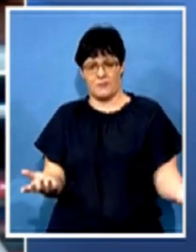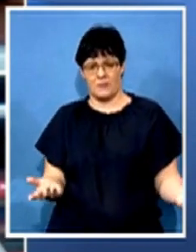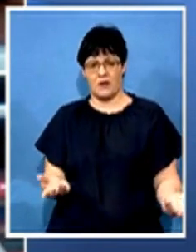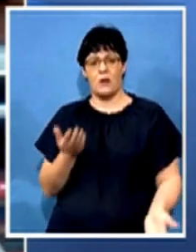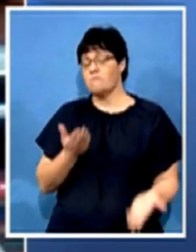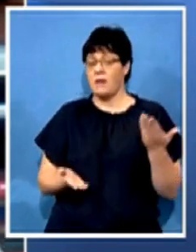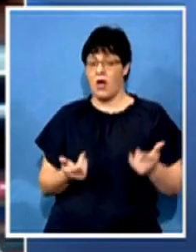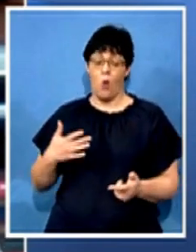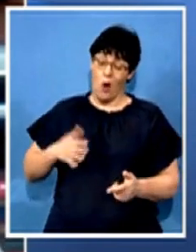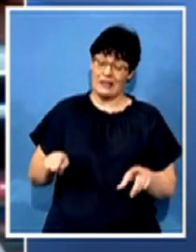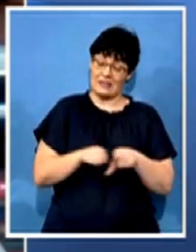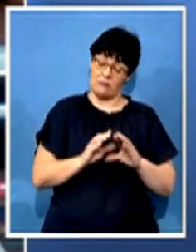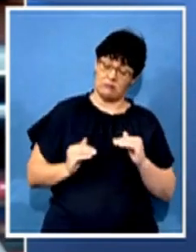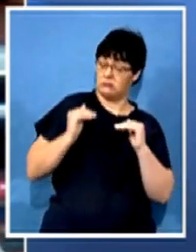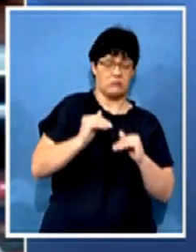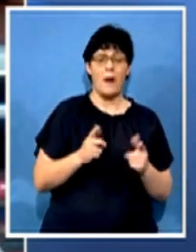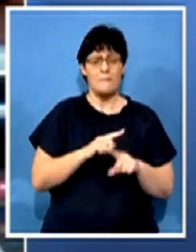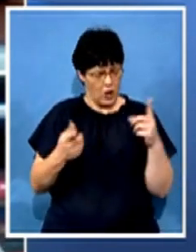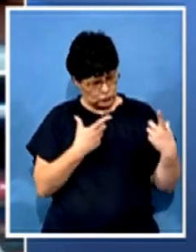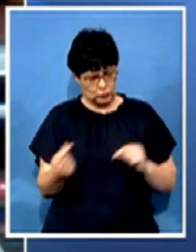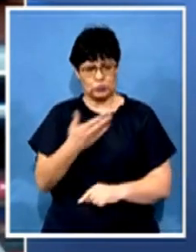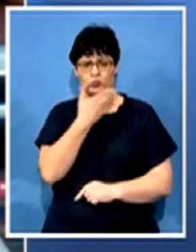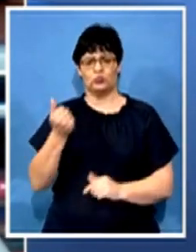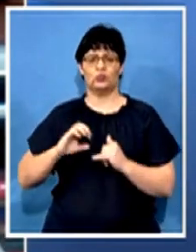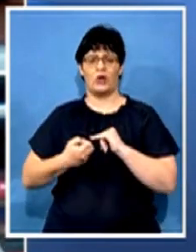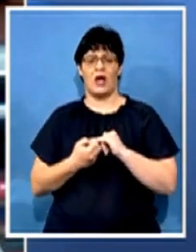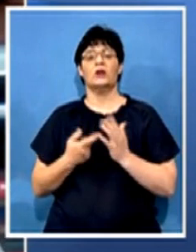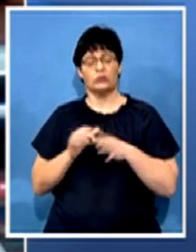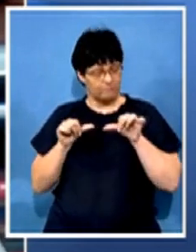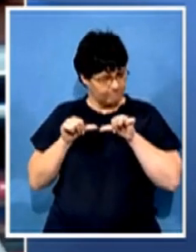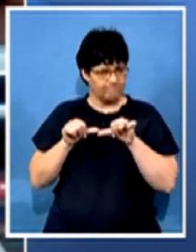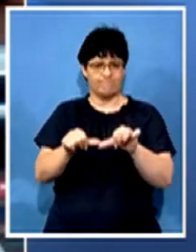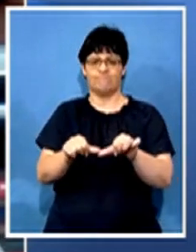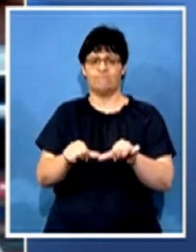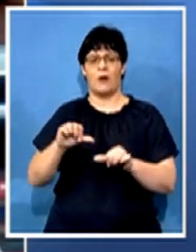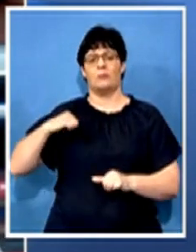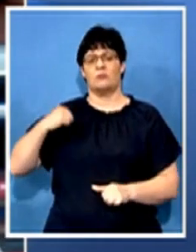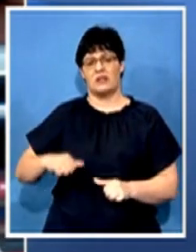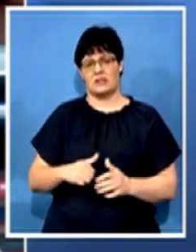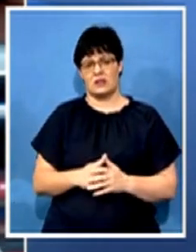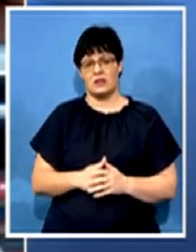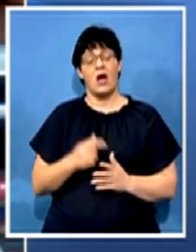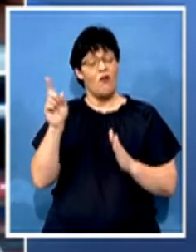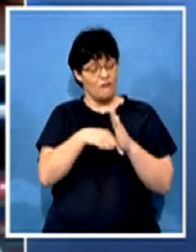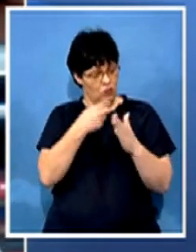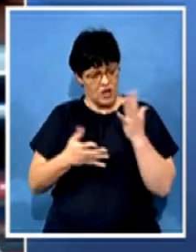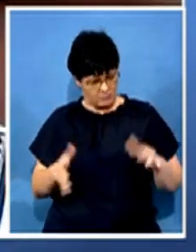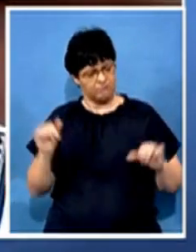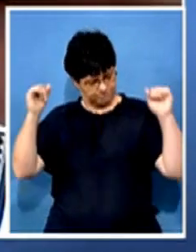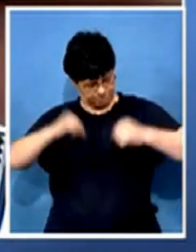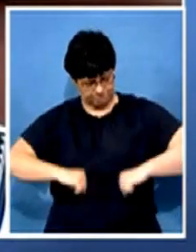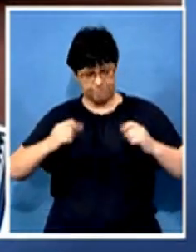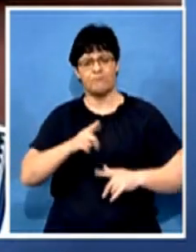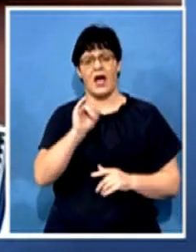done its best to make sure that it retains the municipality. And the voters seem to be agreeing with what the IFP has done.